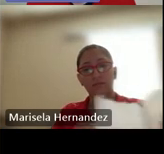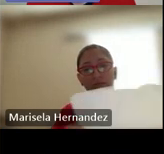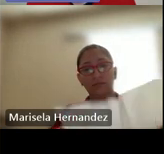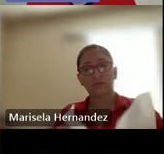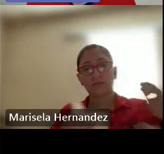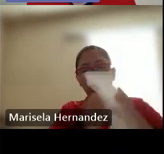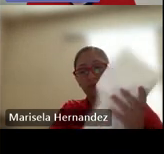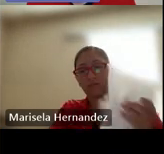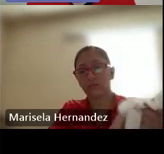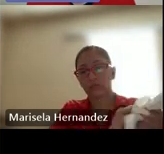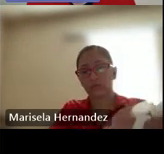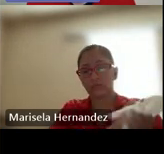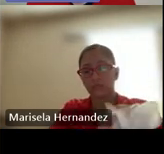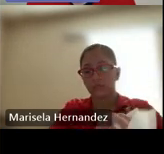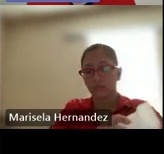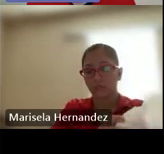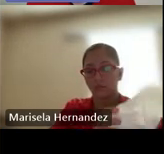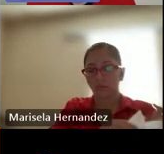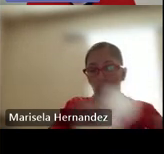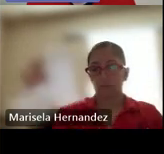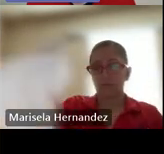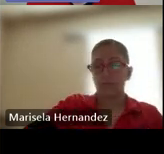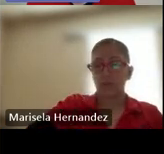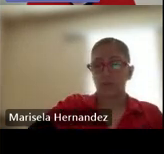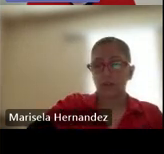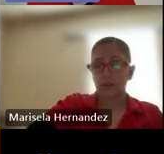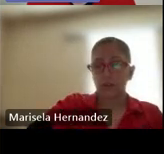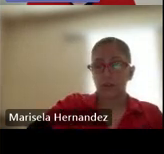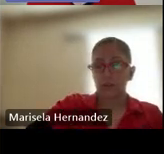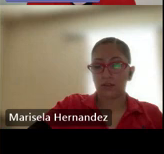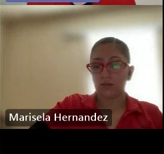20,000 youth estimated to be aging out of foster